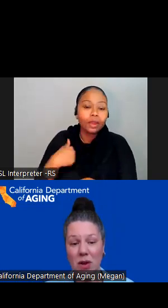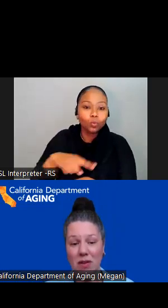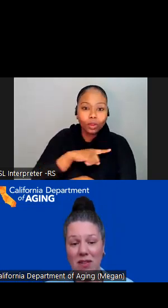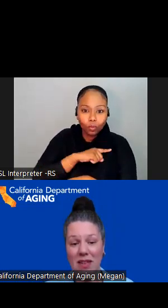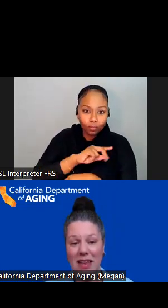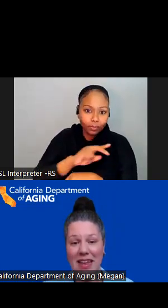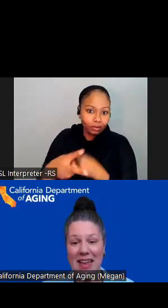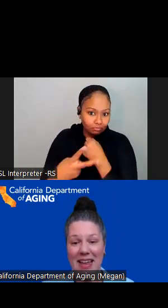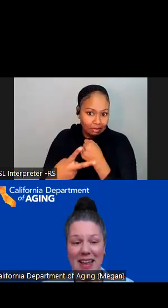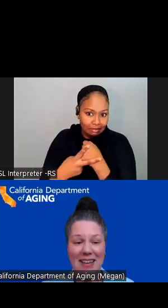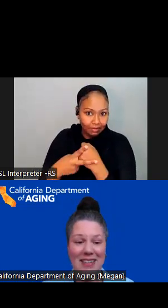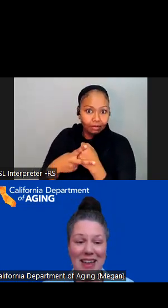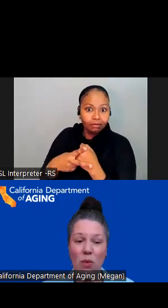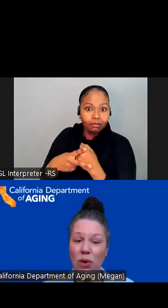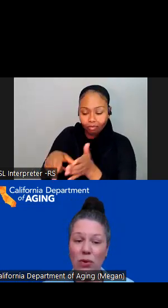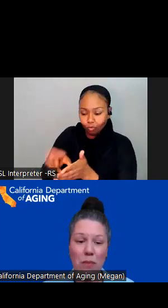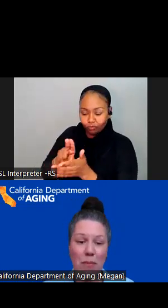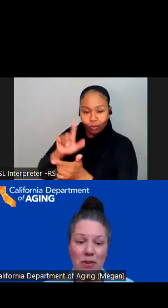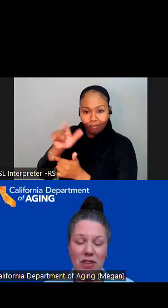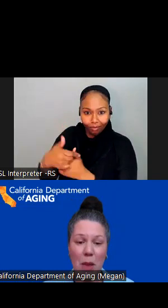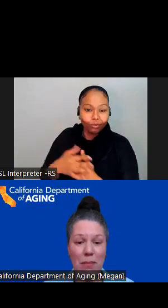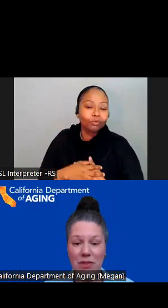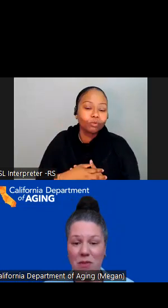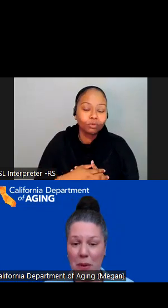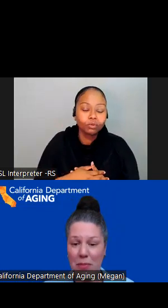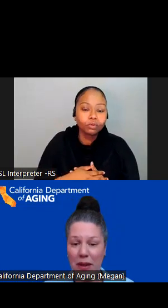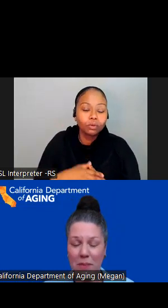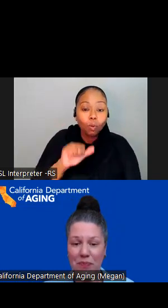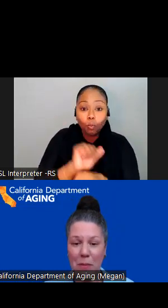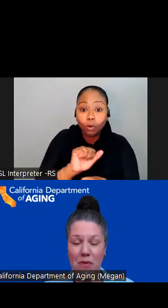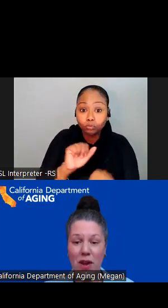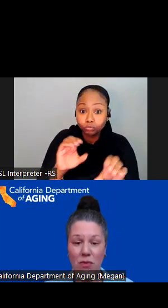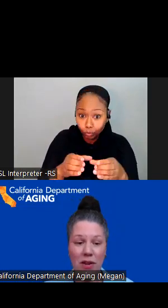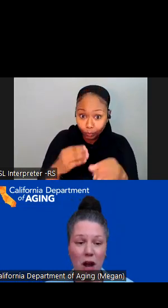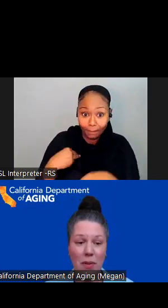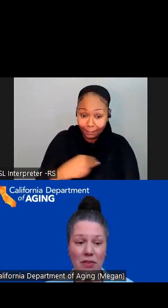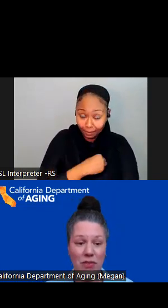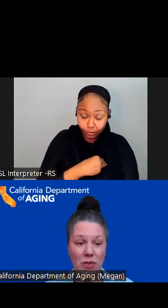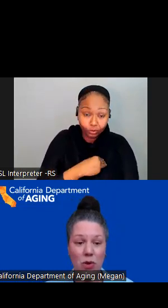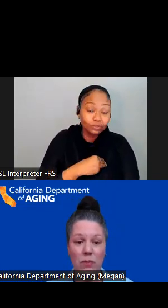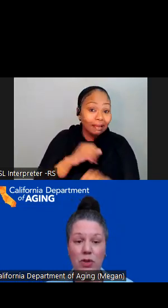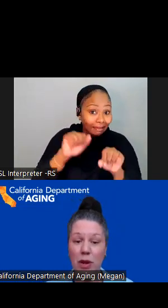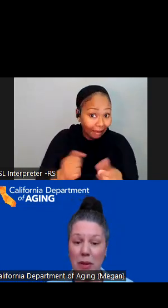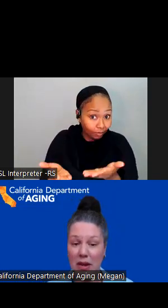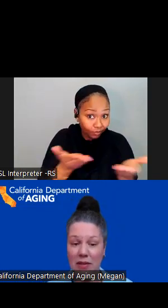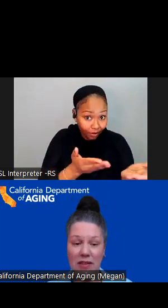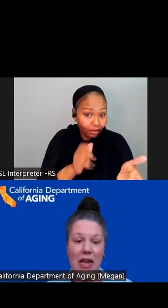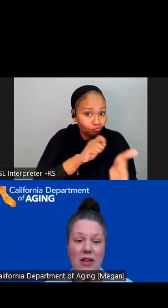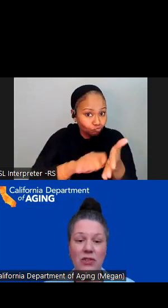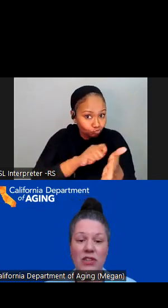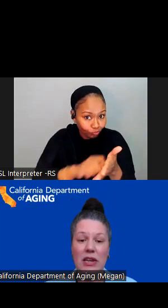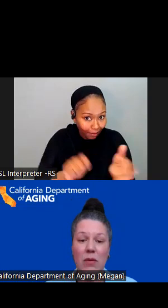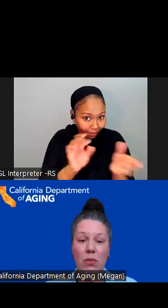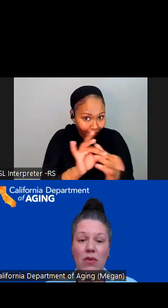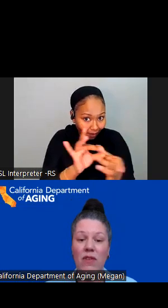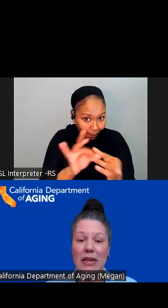those as well. And yeah, workgroup members and members of the public can provide written comments for this work between meetings.